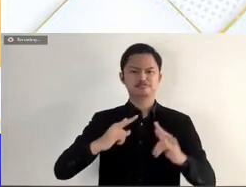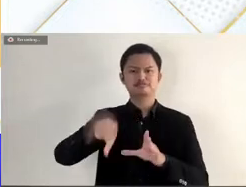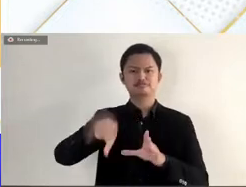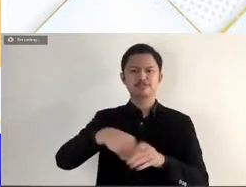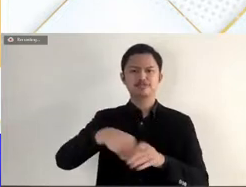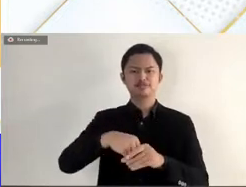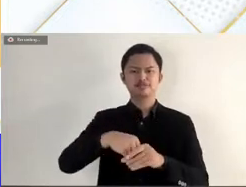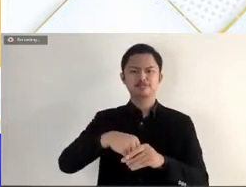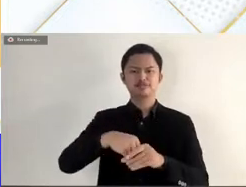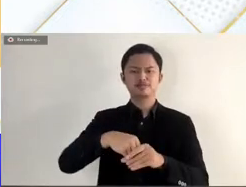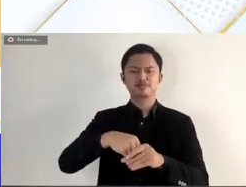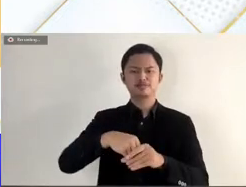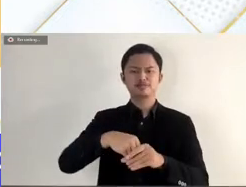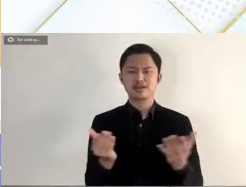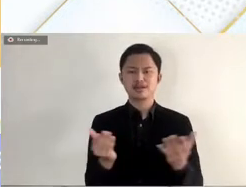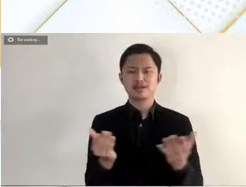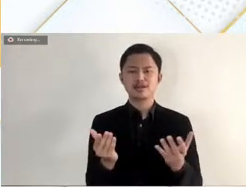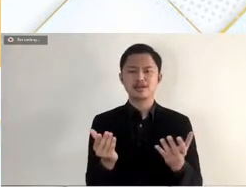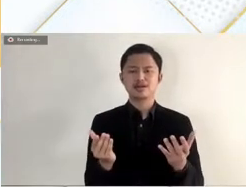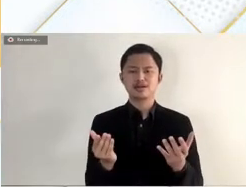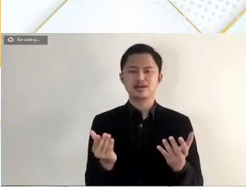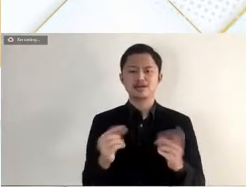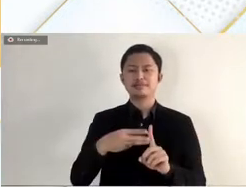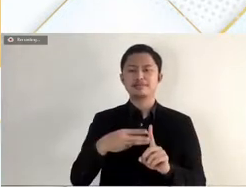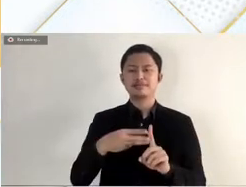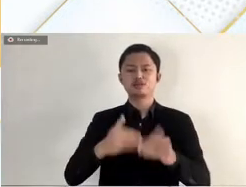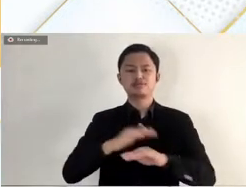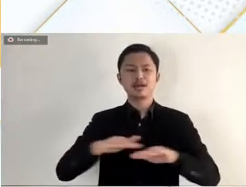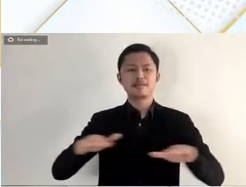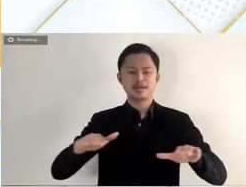to UN peacekeeping operations. This is